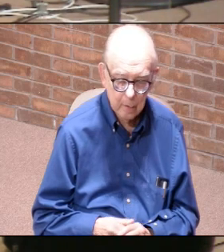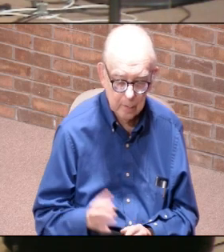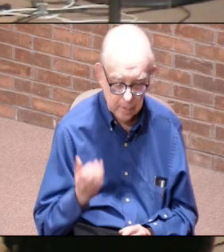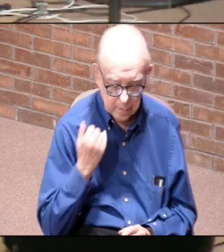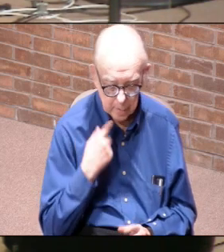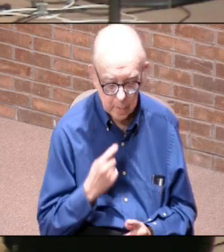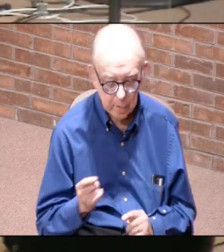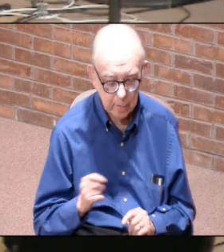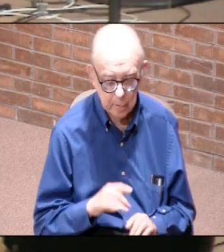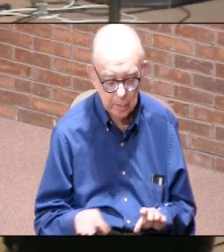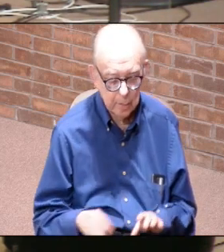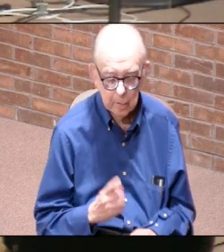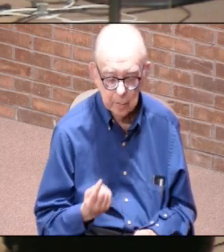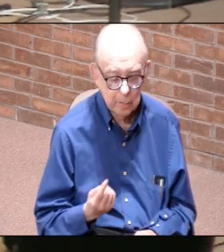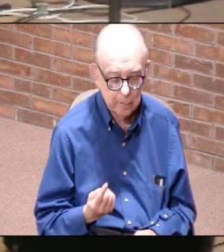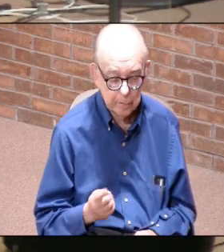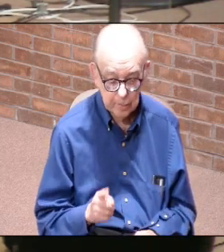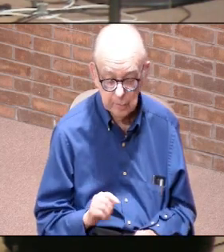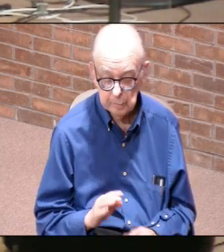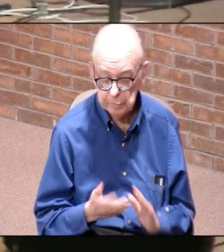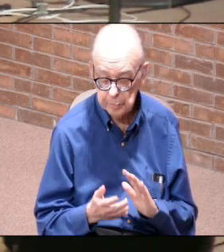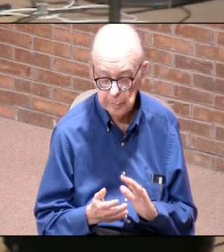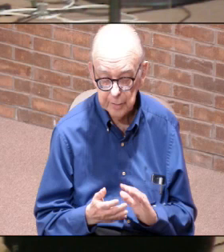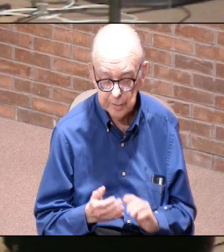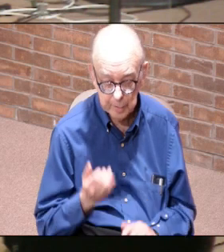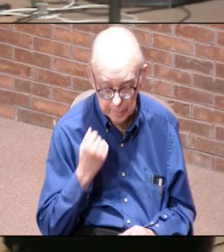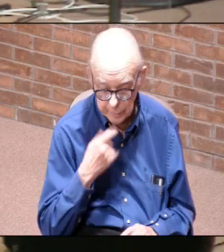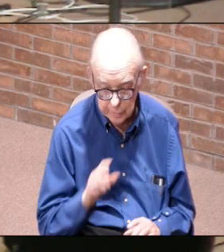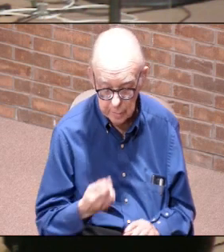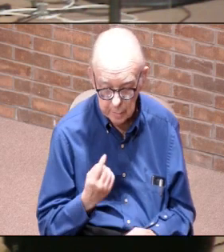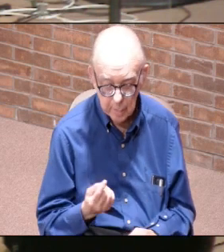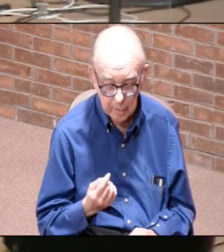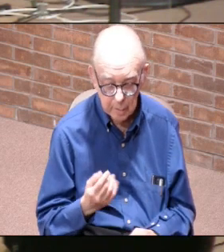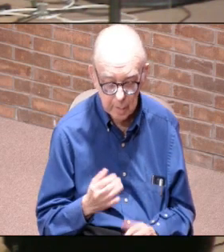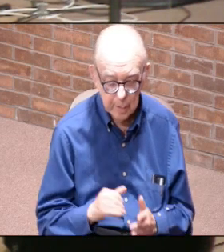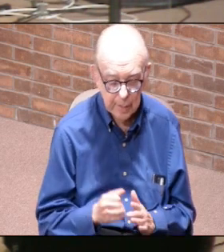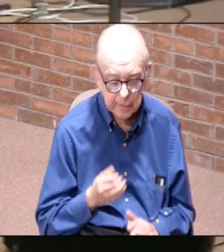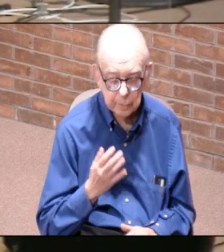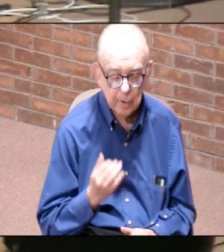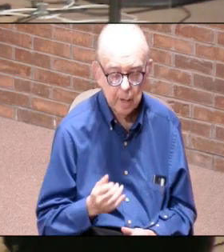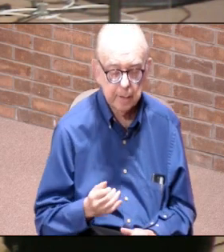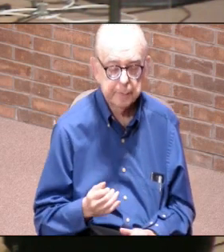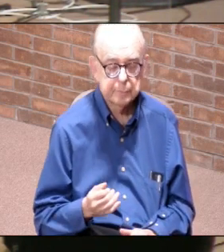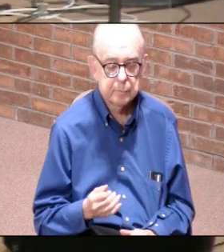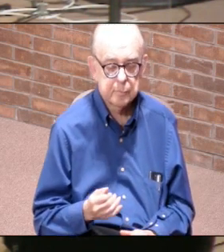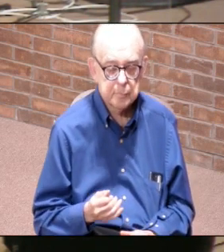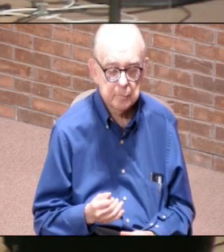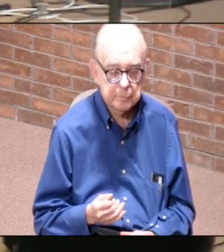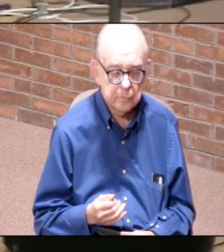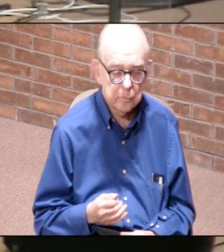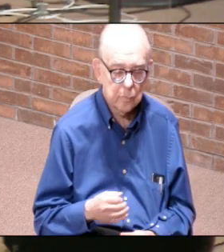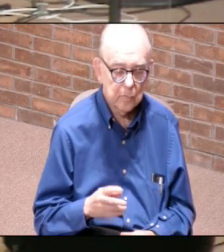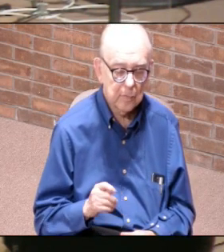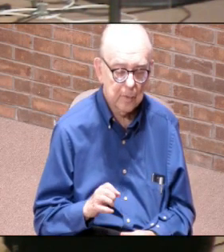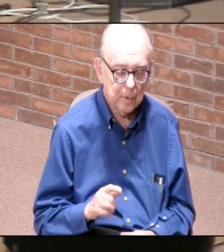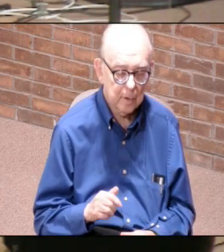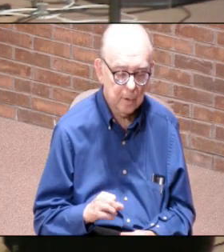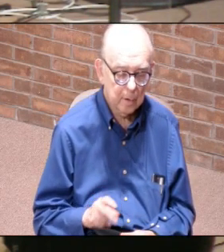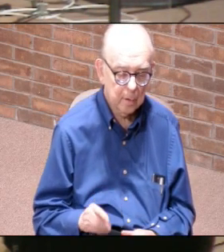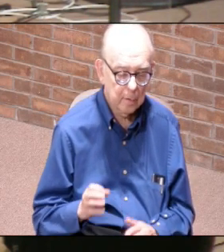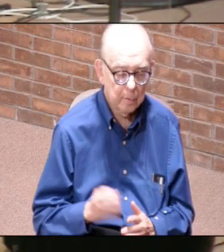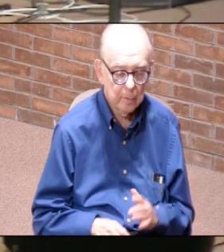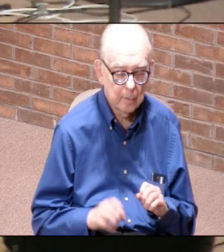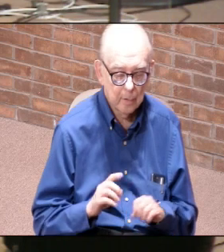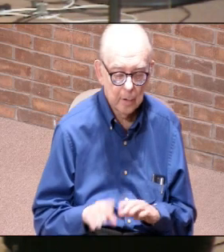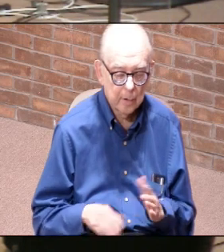If you try to do it by yourself, you're going to mess it up. That's why Philippians chapter 4, I can